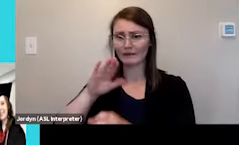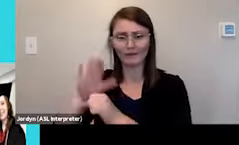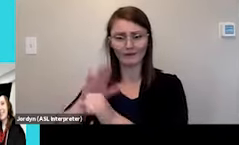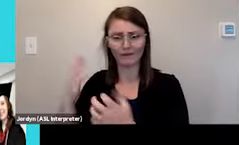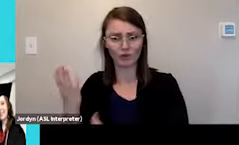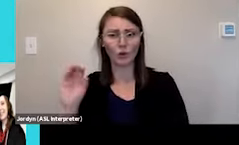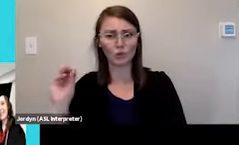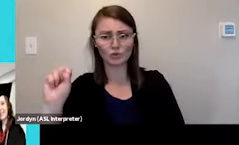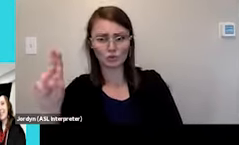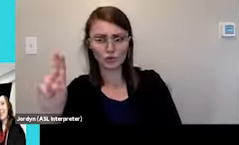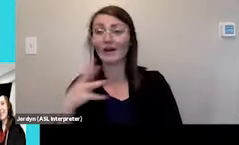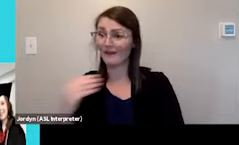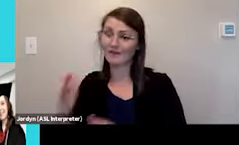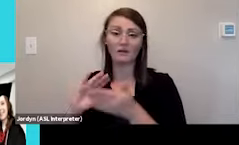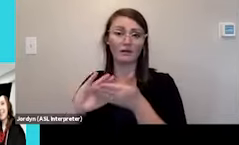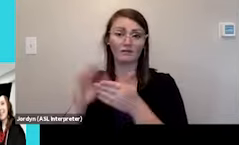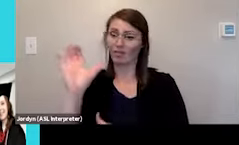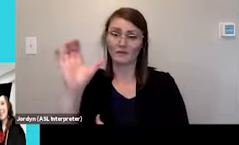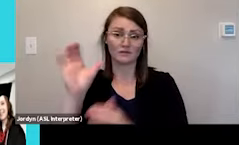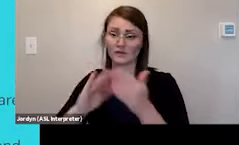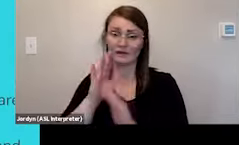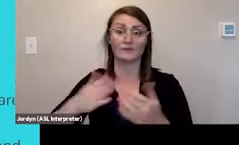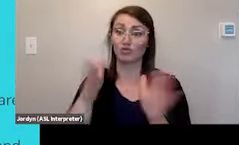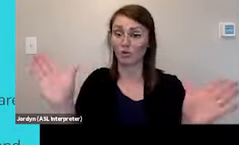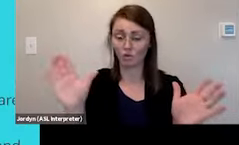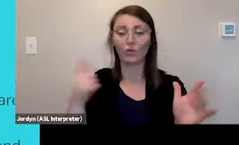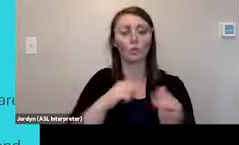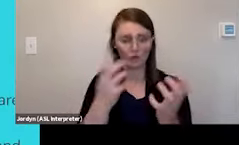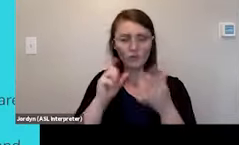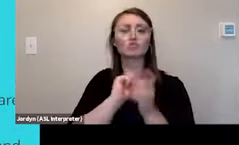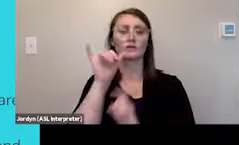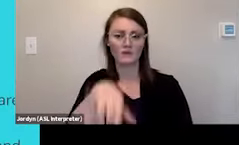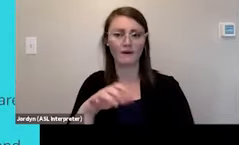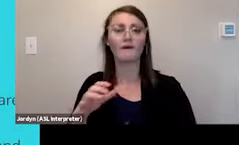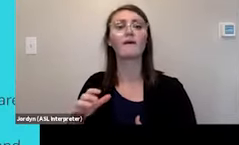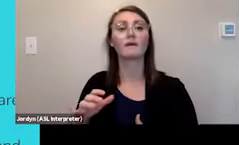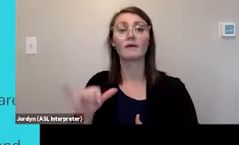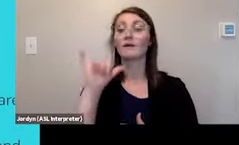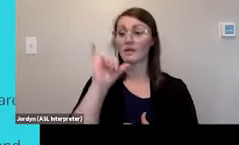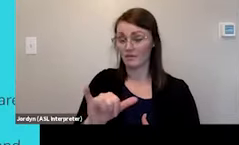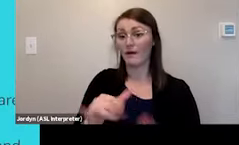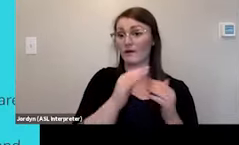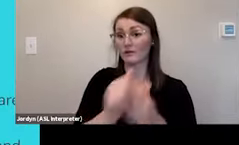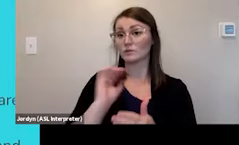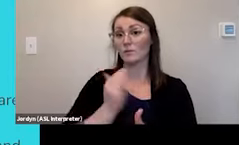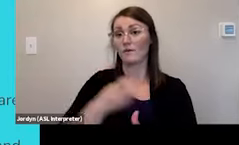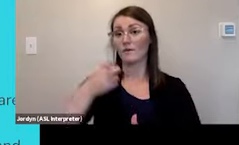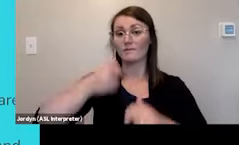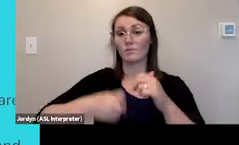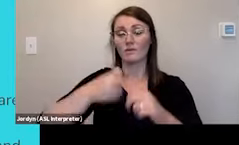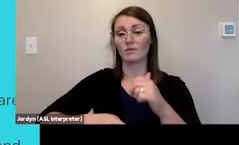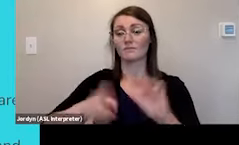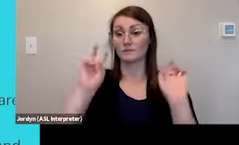and Columbus at large, and we wanted to change something about that. And that leads to our problem statement, which is that children and adults,